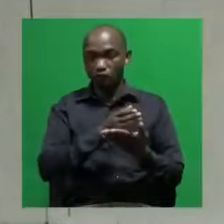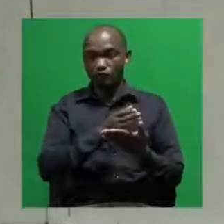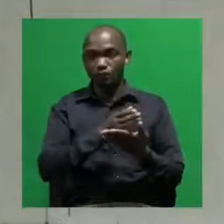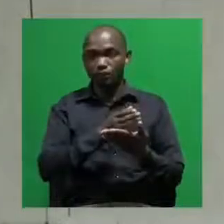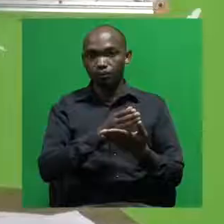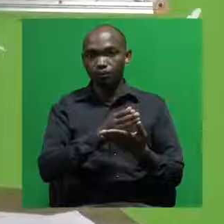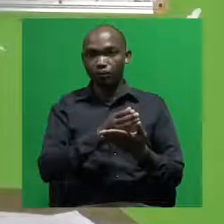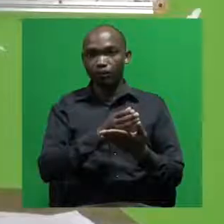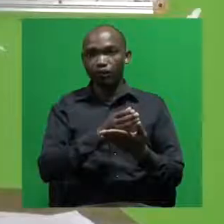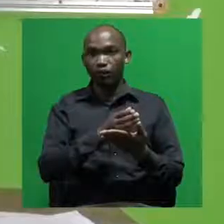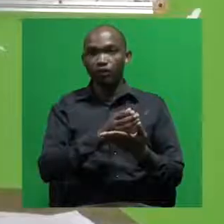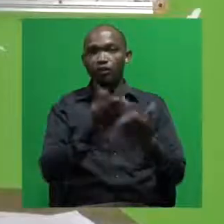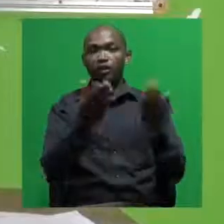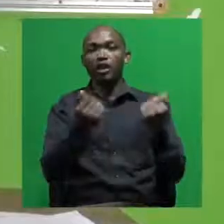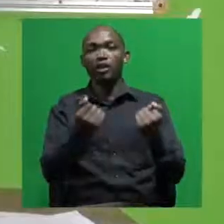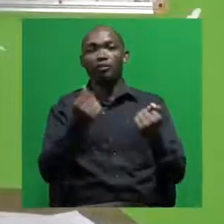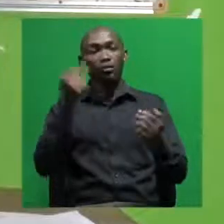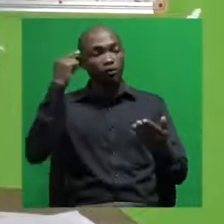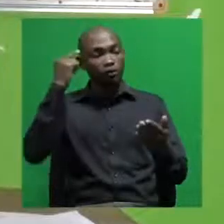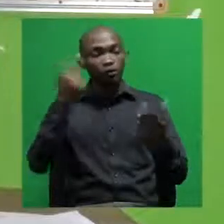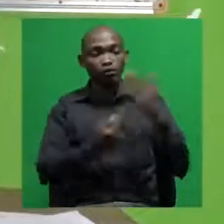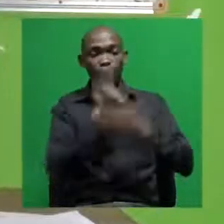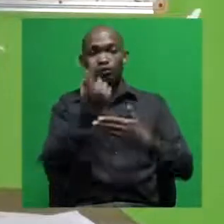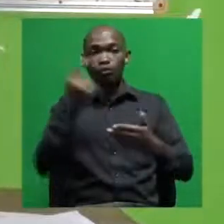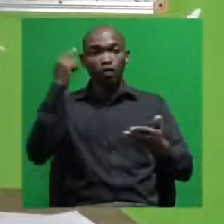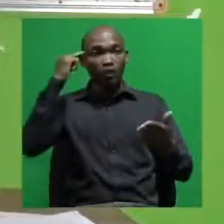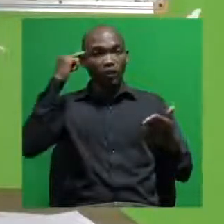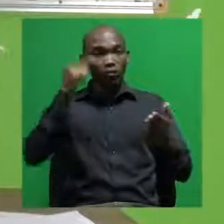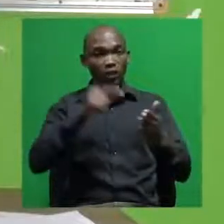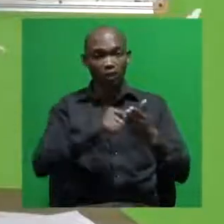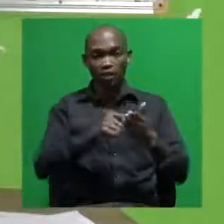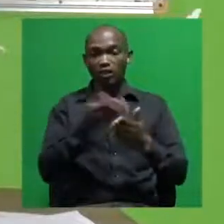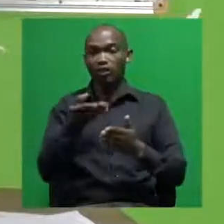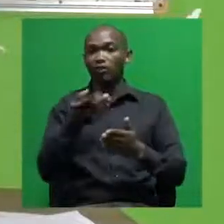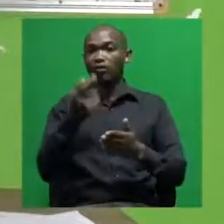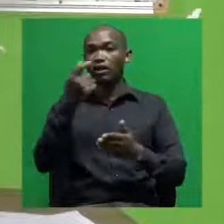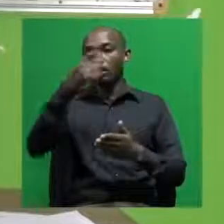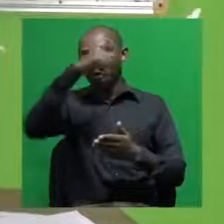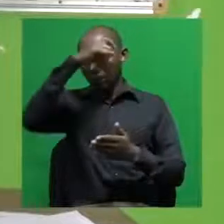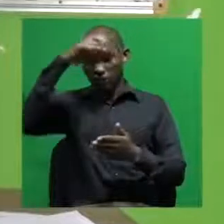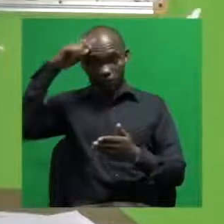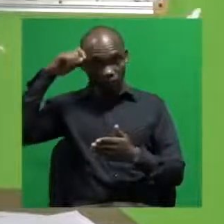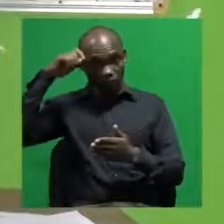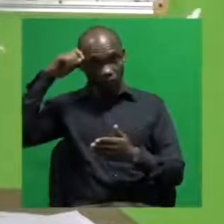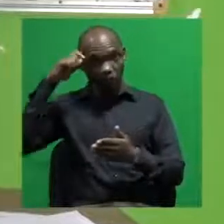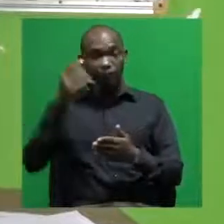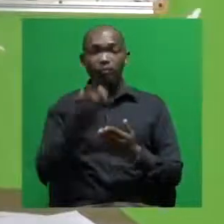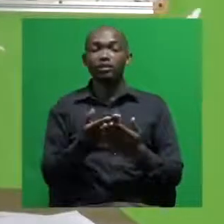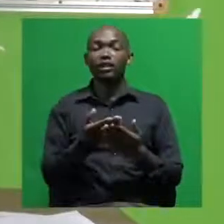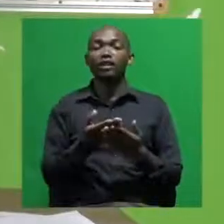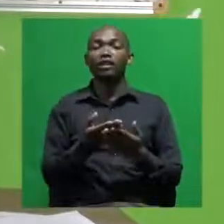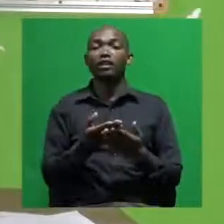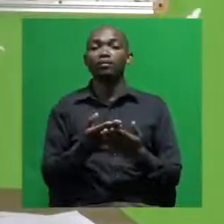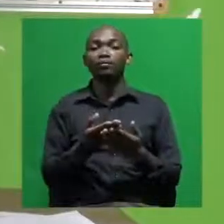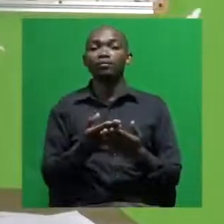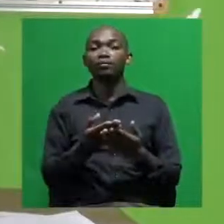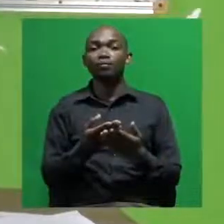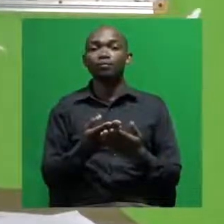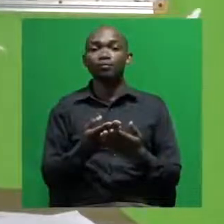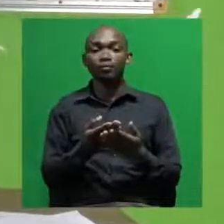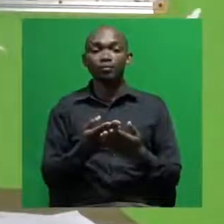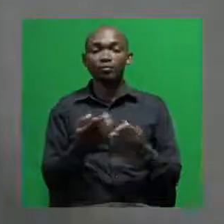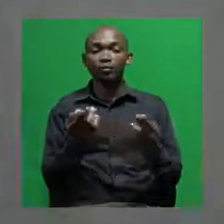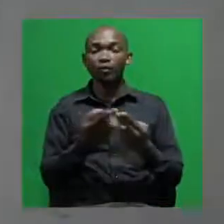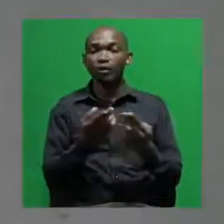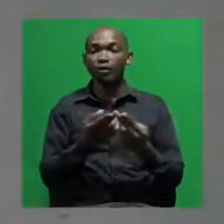be able to define the term temperature. You should define the term temperature. You have